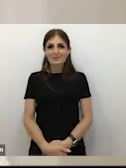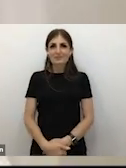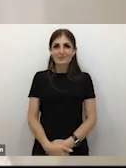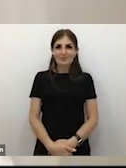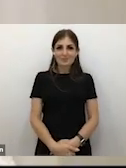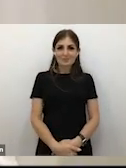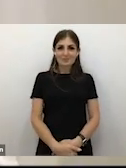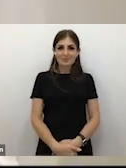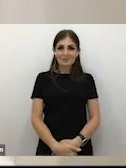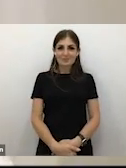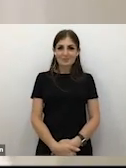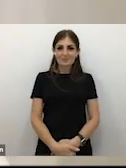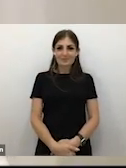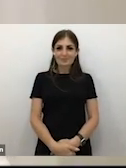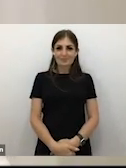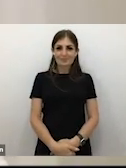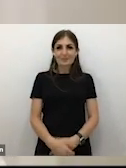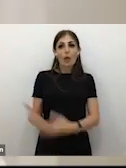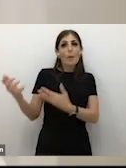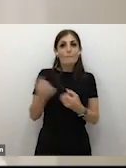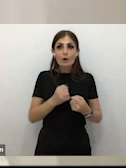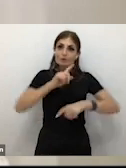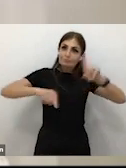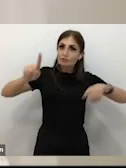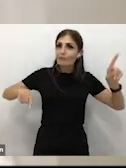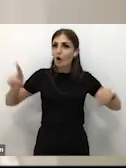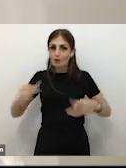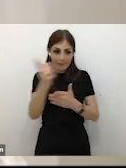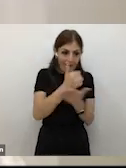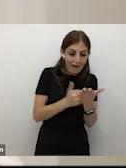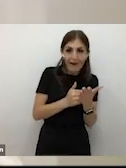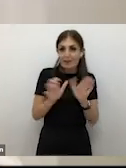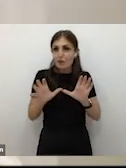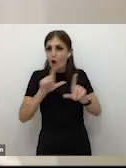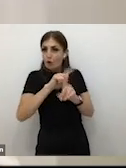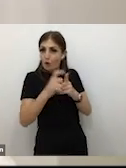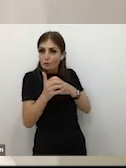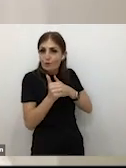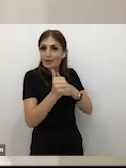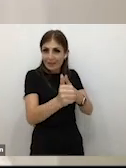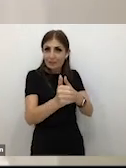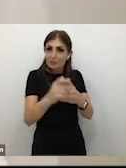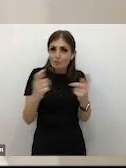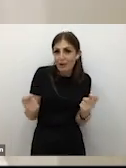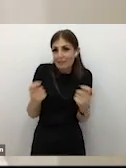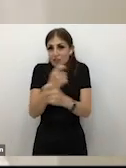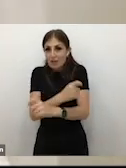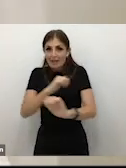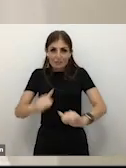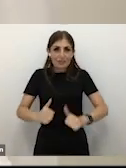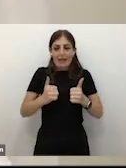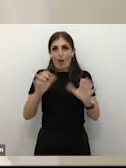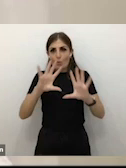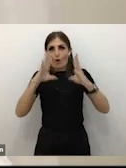it brings diverse forms of arts and cultural leadership together to create transformative change in our complex